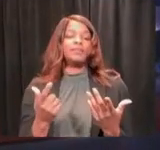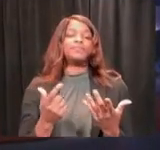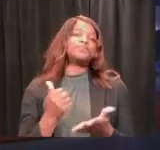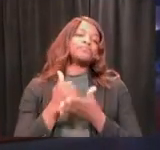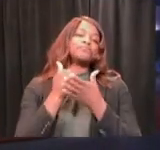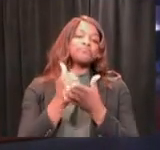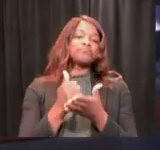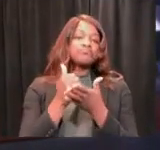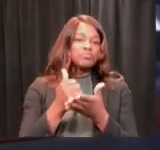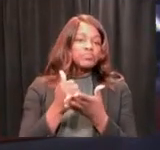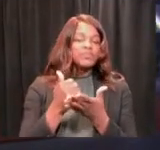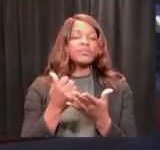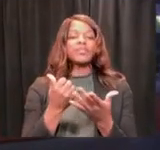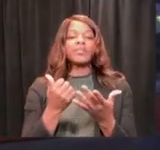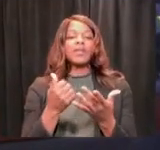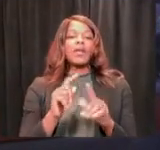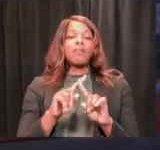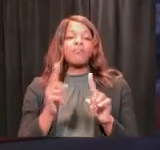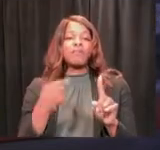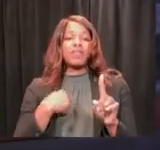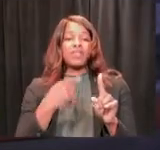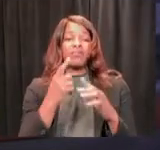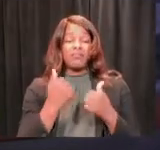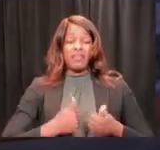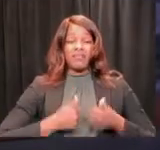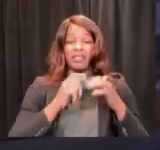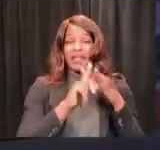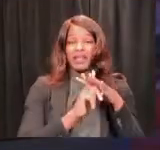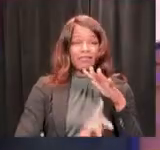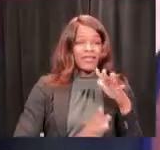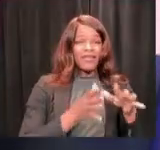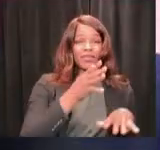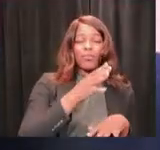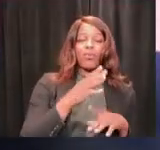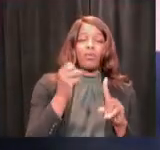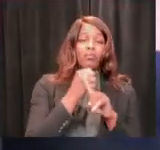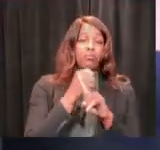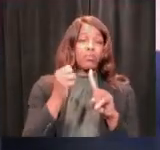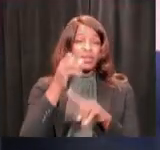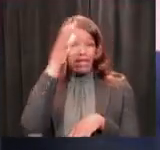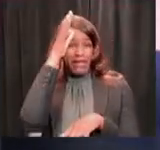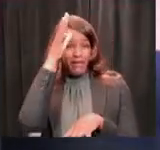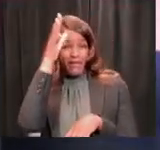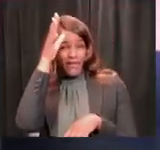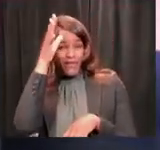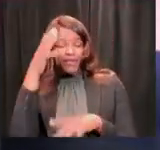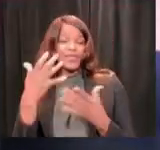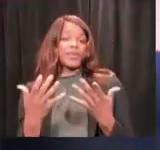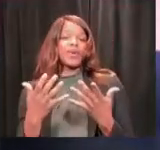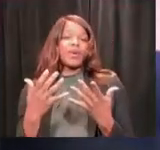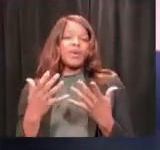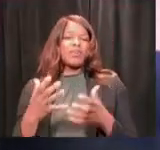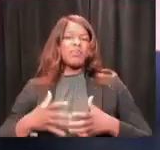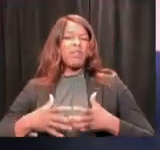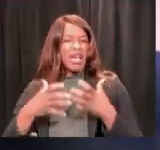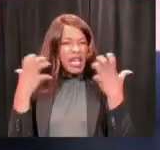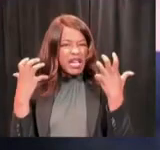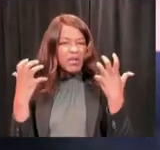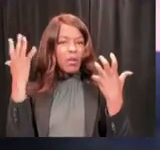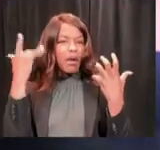the absence of a father or an abusive father or a father that left you as a man angry because he wasn't